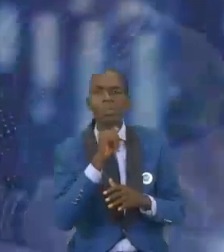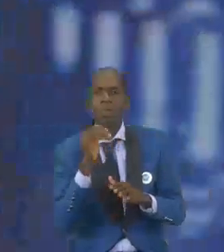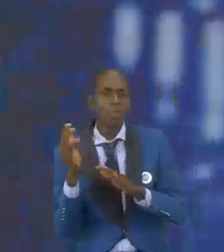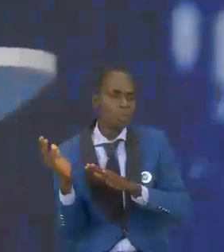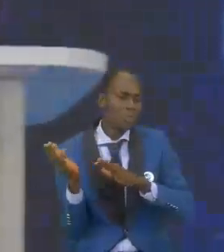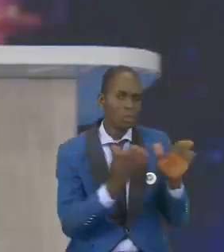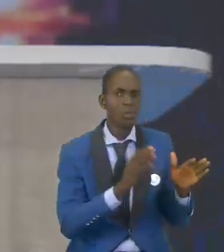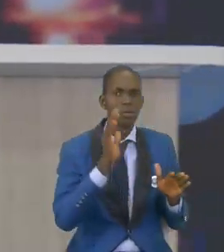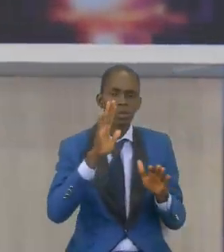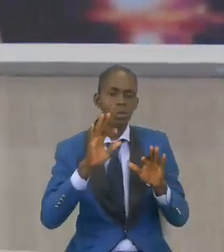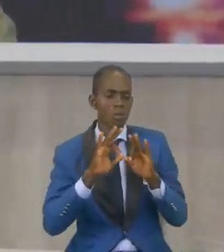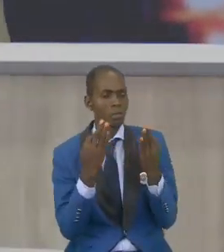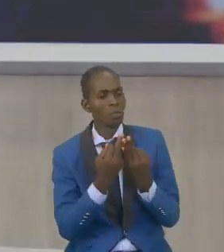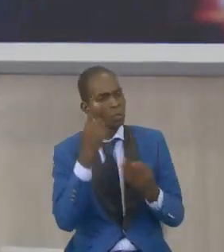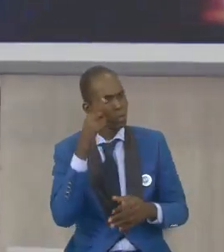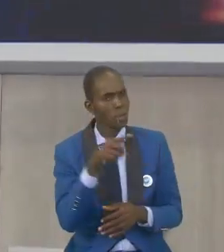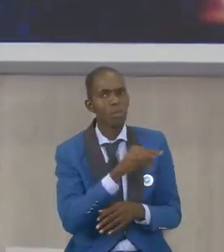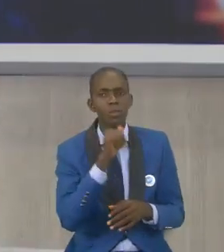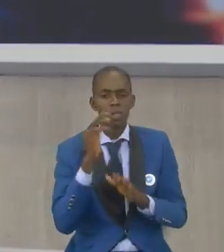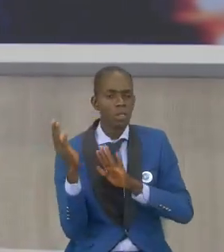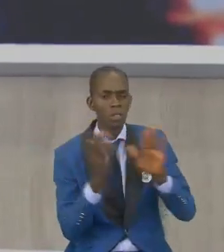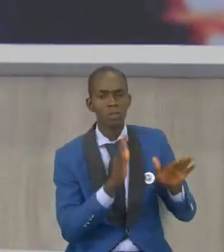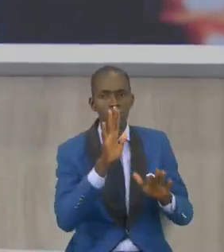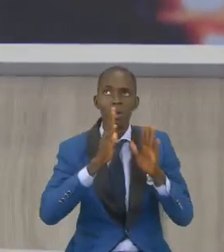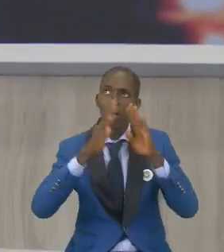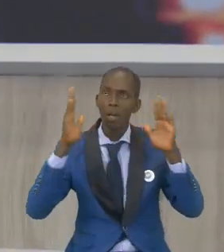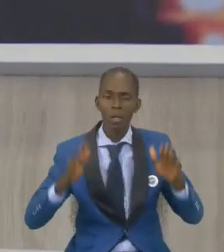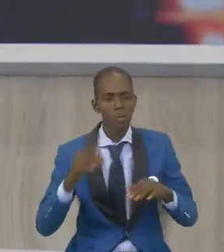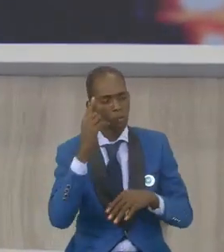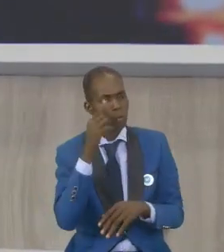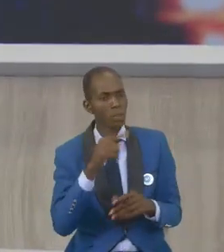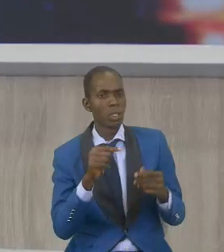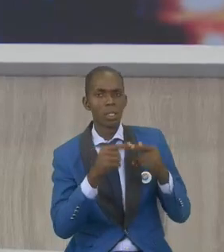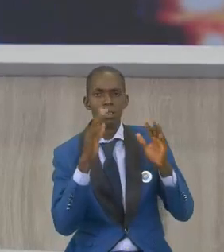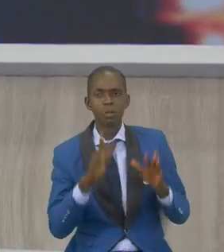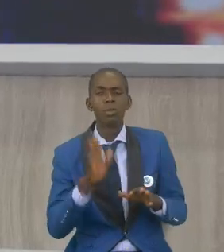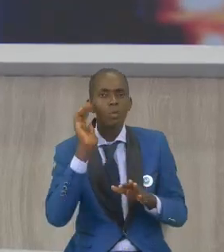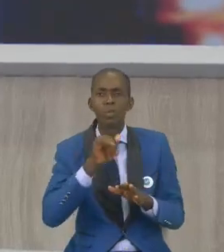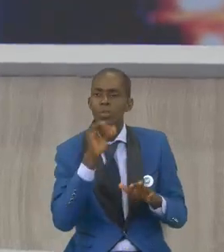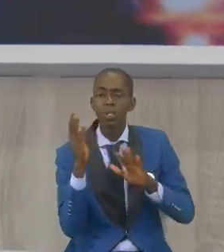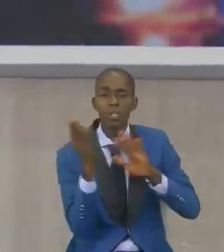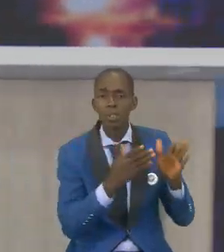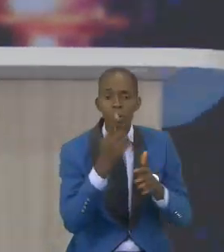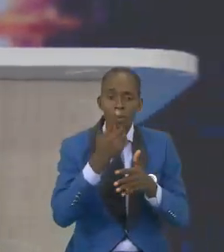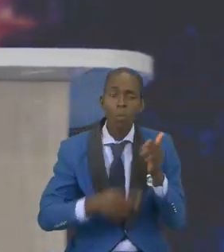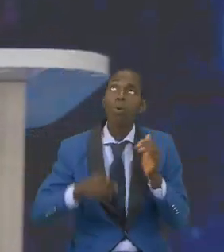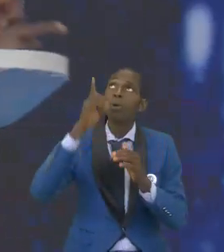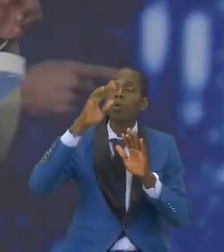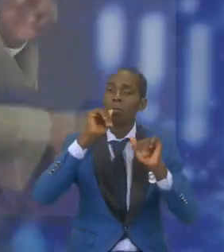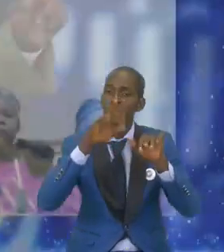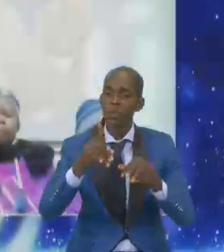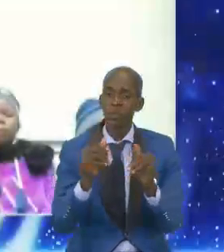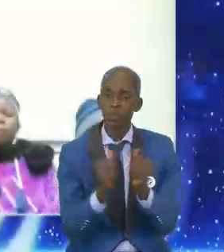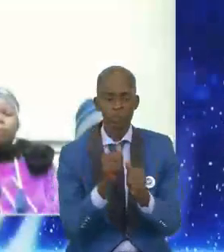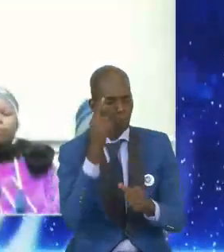them. You'll not leave your property for them. You'll not leave what God has given you for them, because